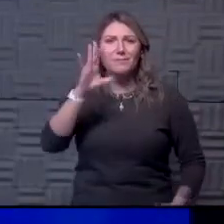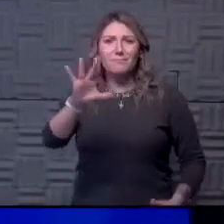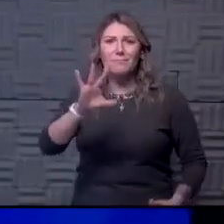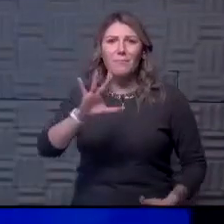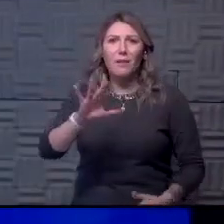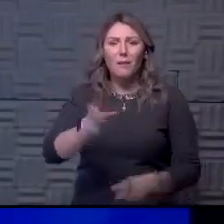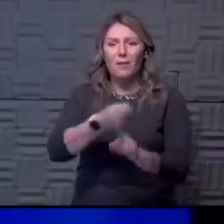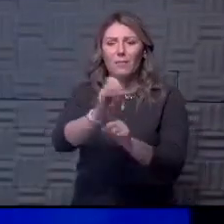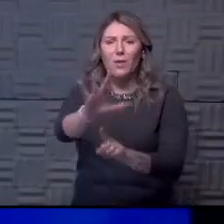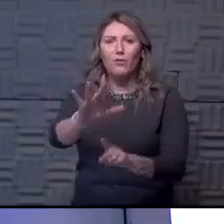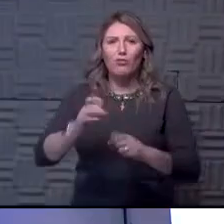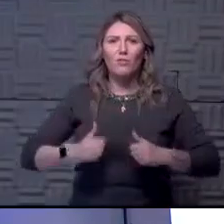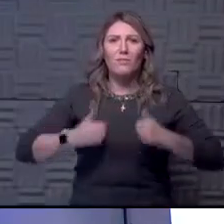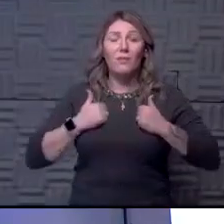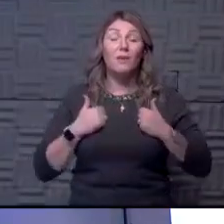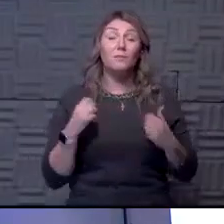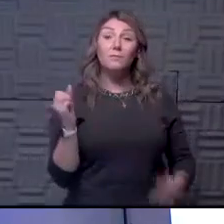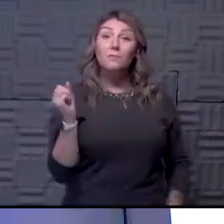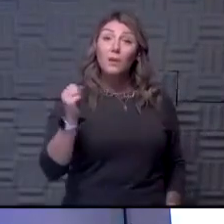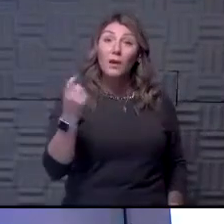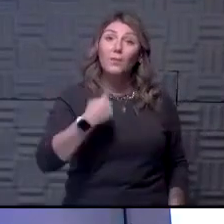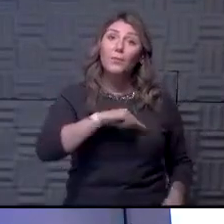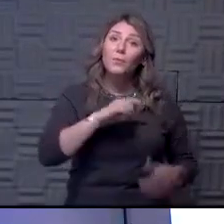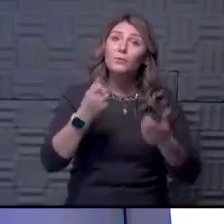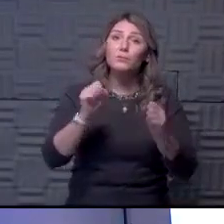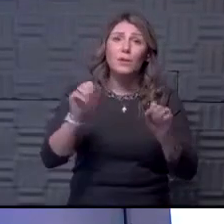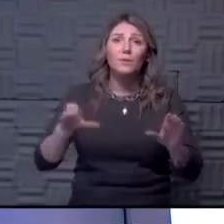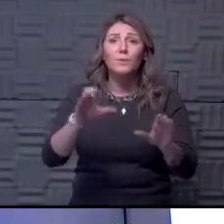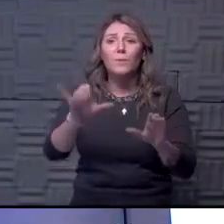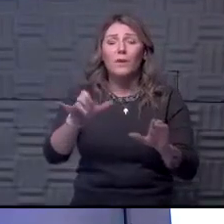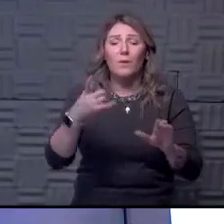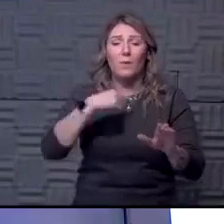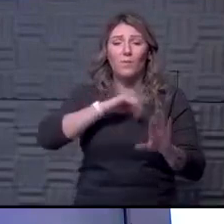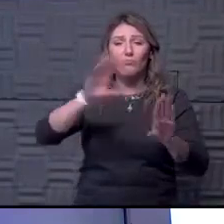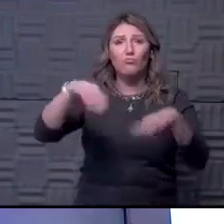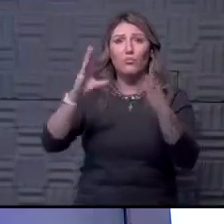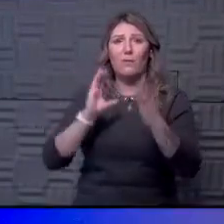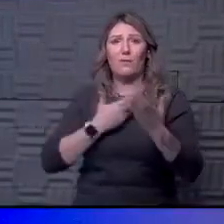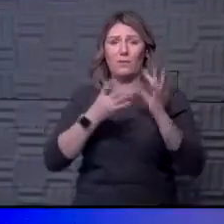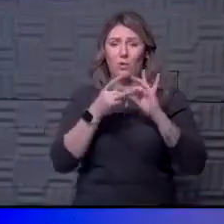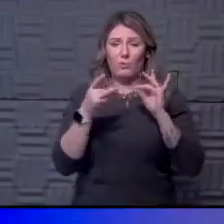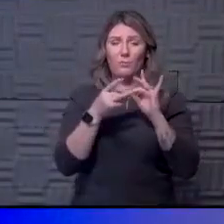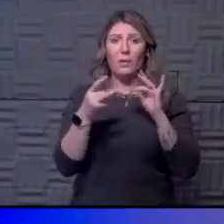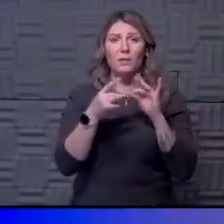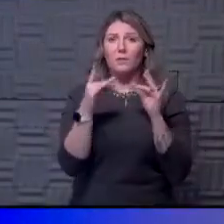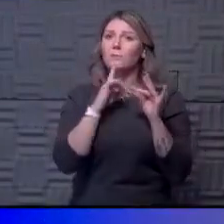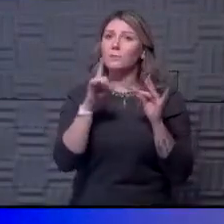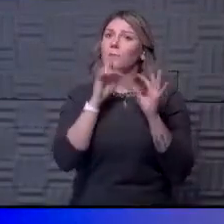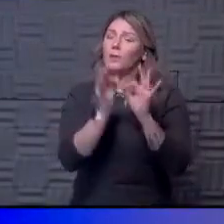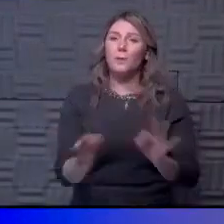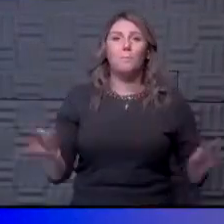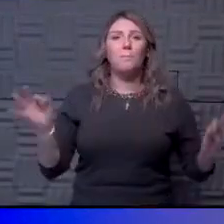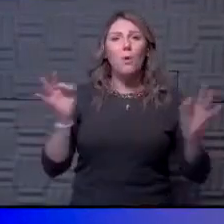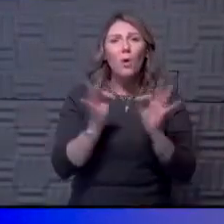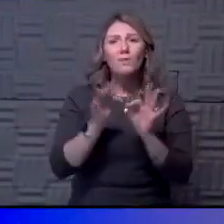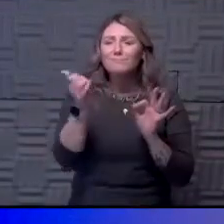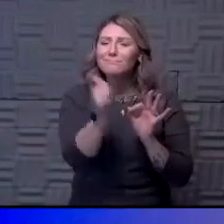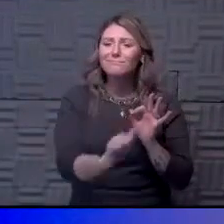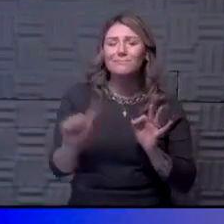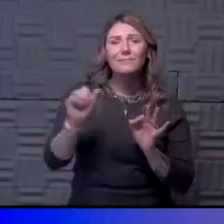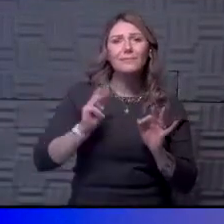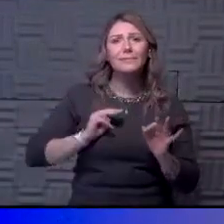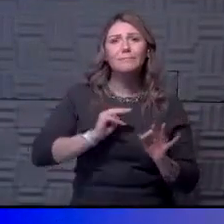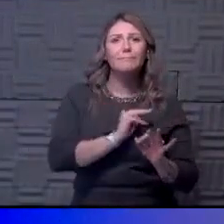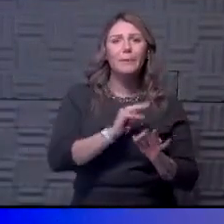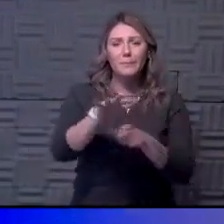lives. Yeah. Yeah, and we certainly try to do that. We try to present our message. We know it's very important for any members